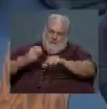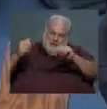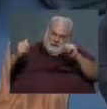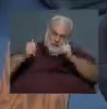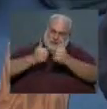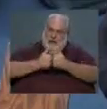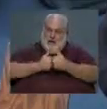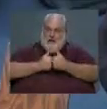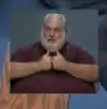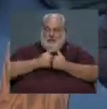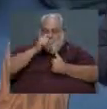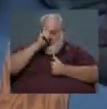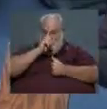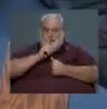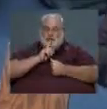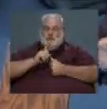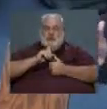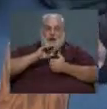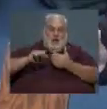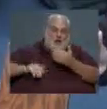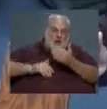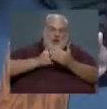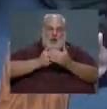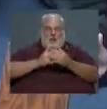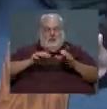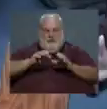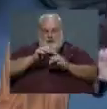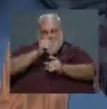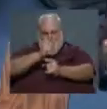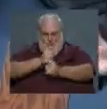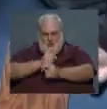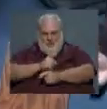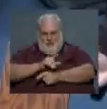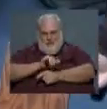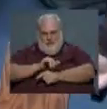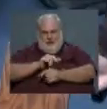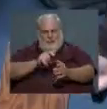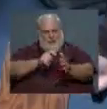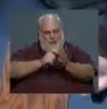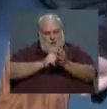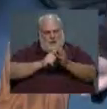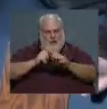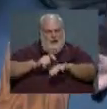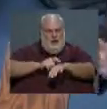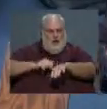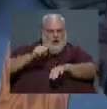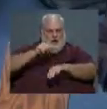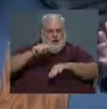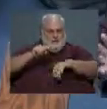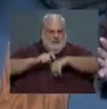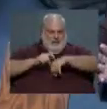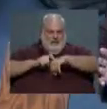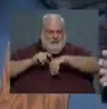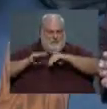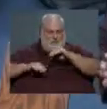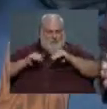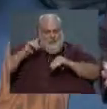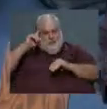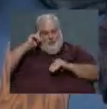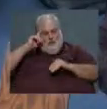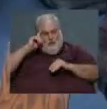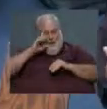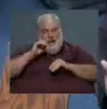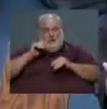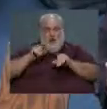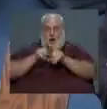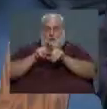that we had was making sure that everything was done correctly, and it took a little bit longer than we thought it would. Also, there was a slight change